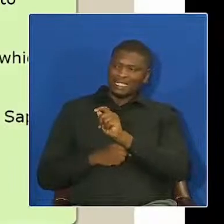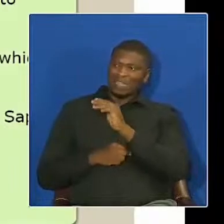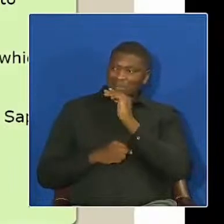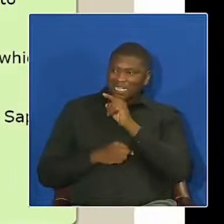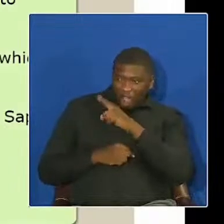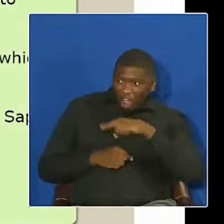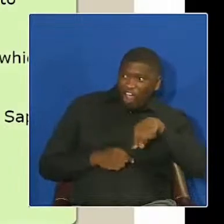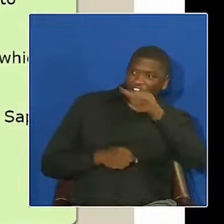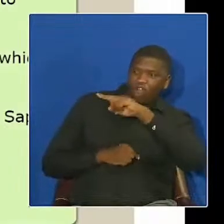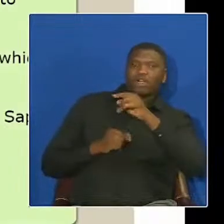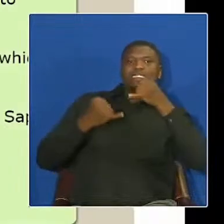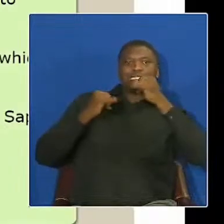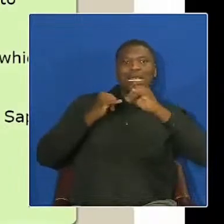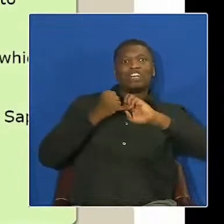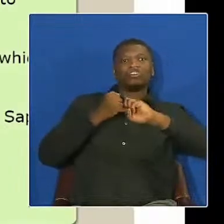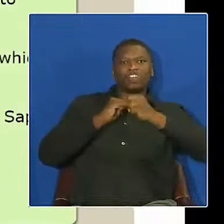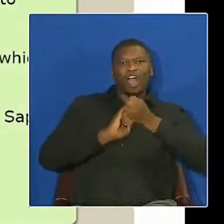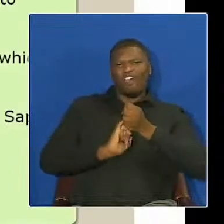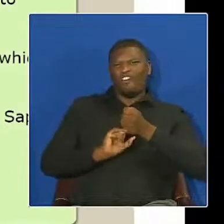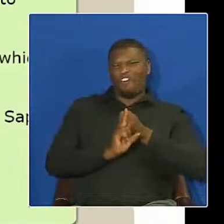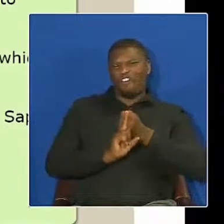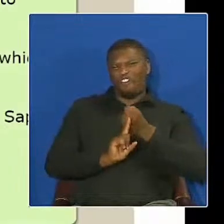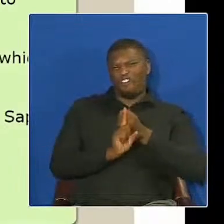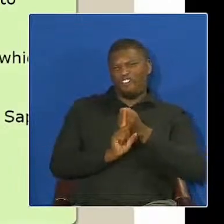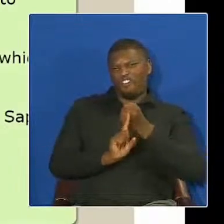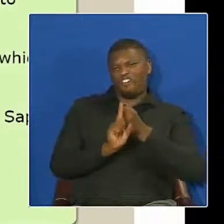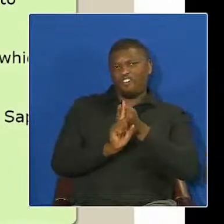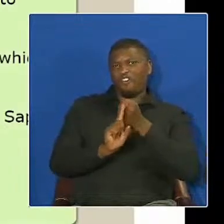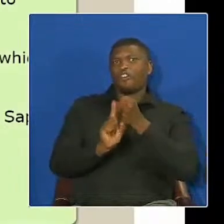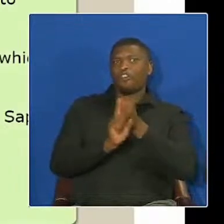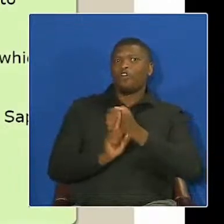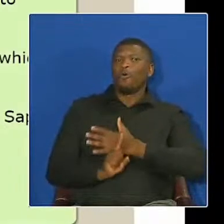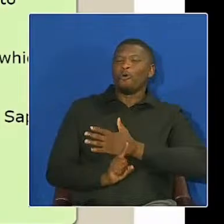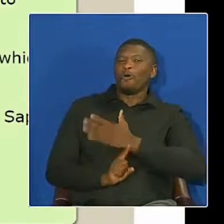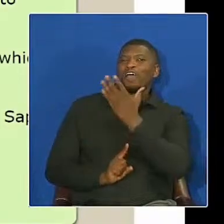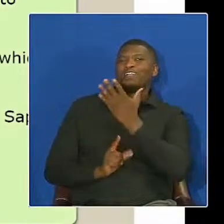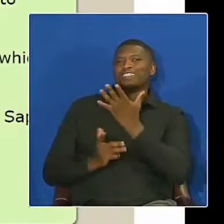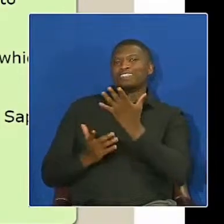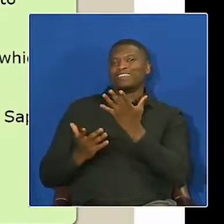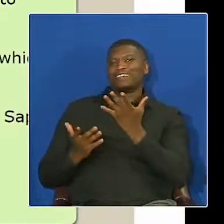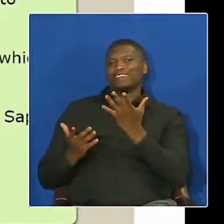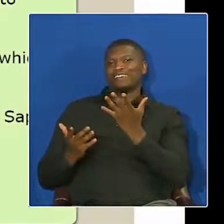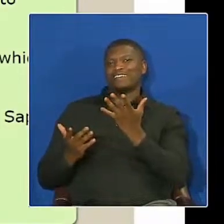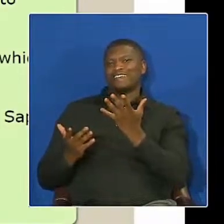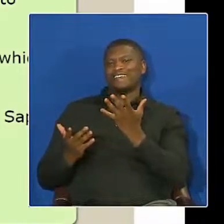effort of wanting to